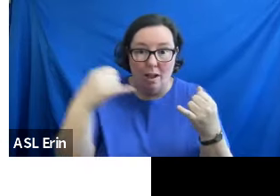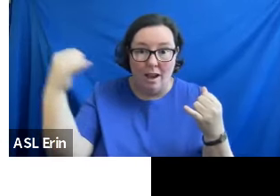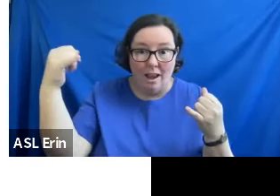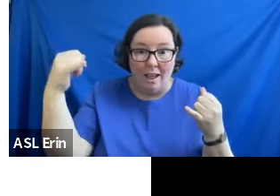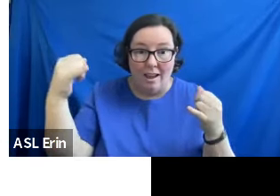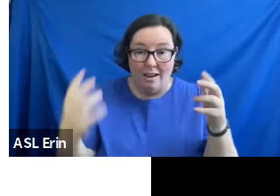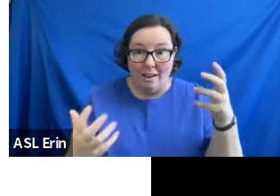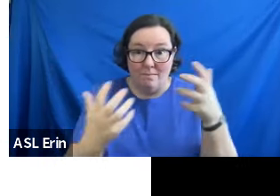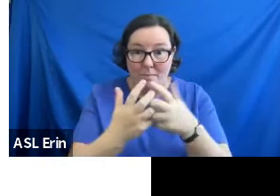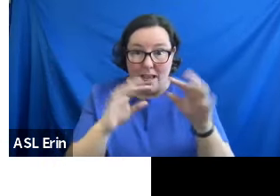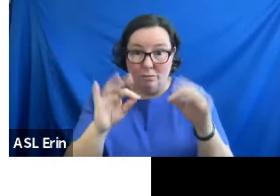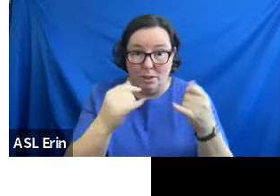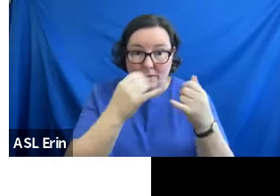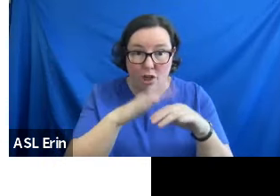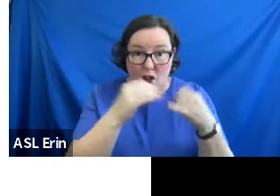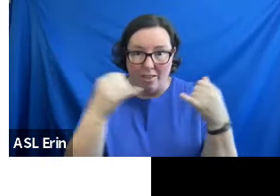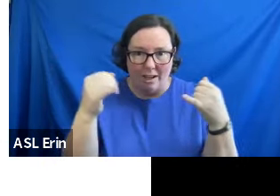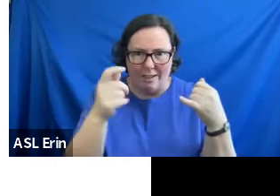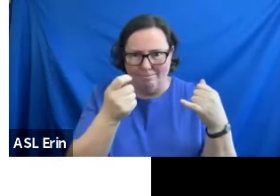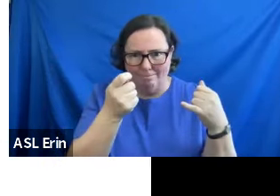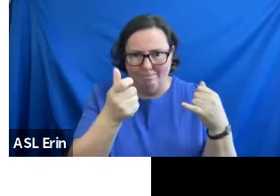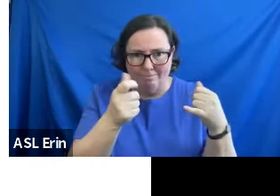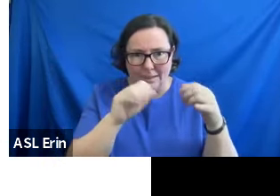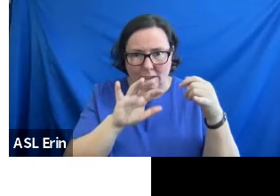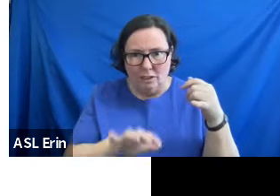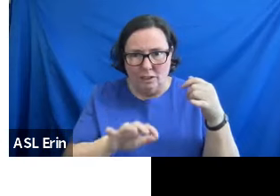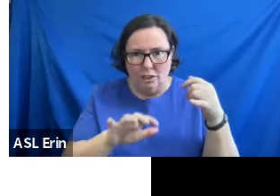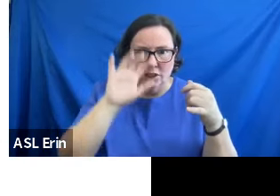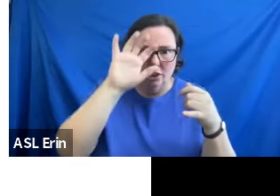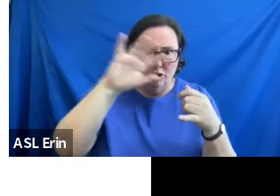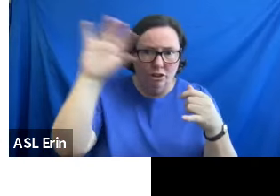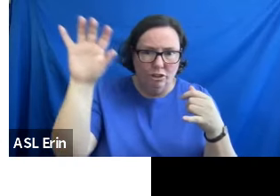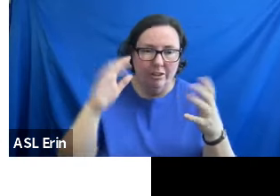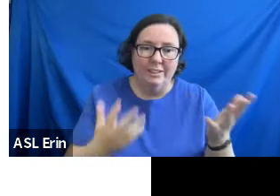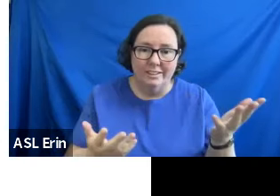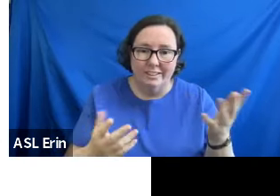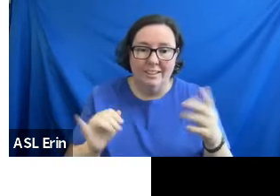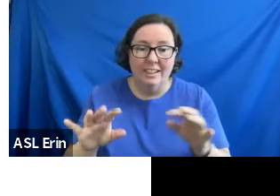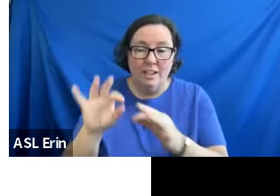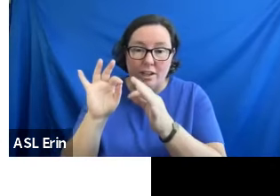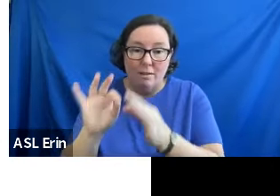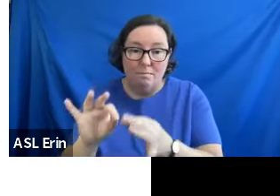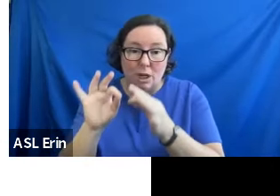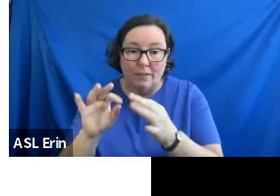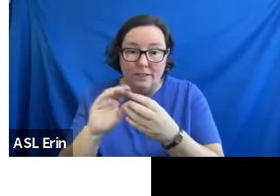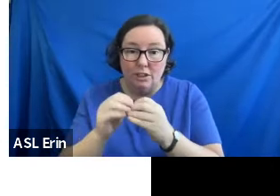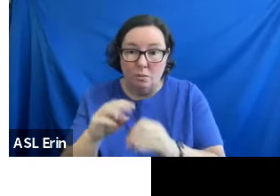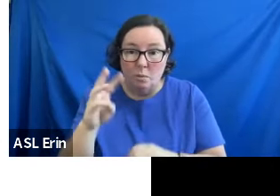2 SATs so that the highest score is 1600. We see on the